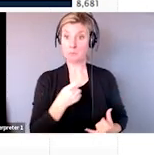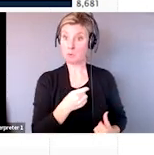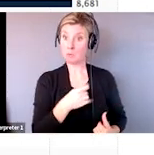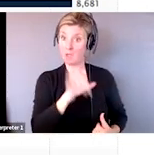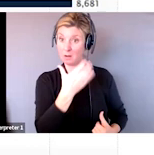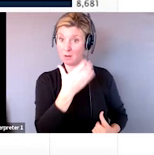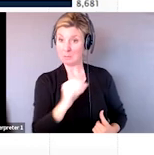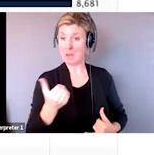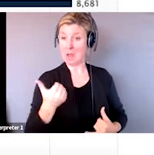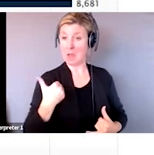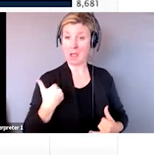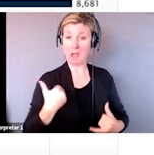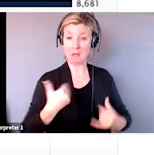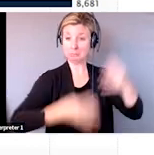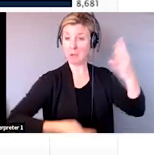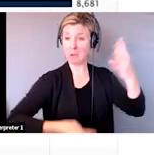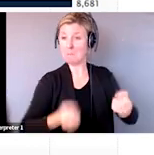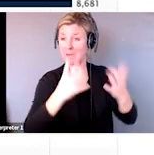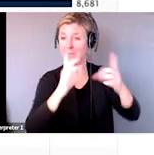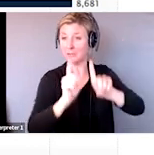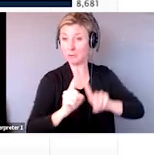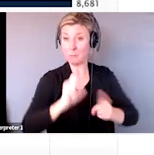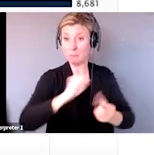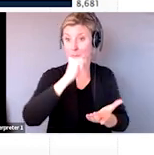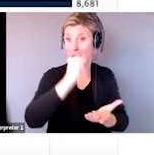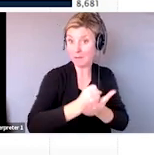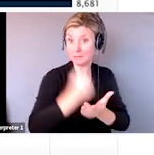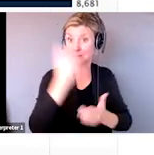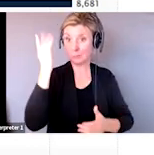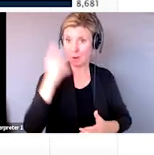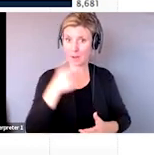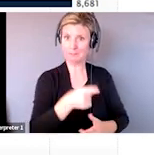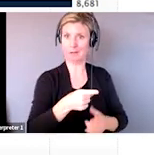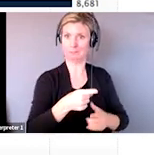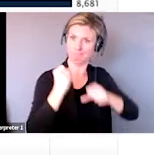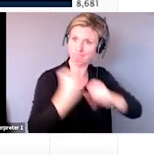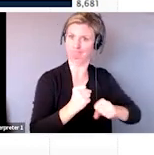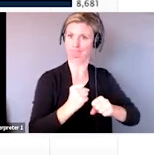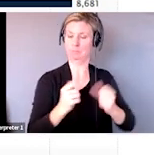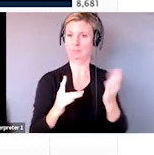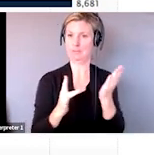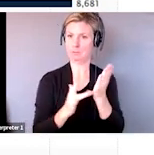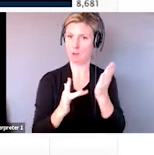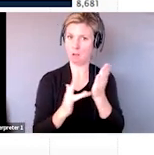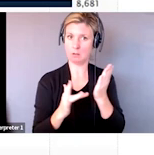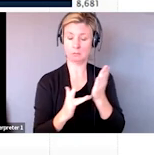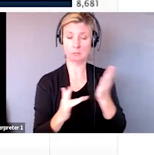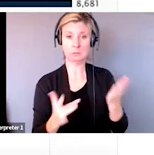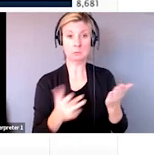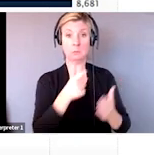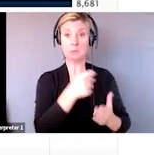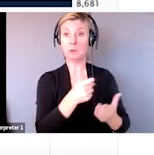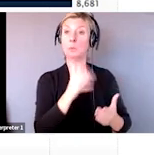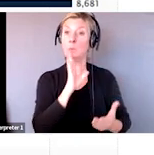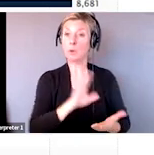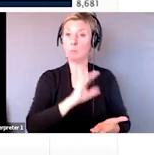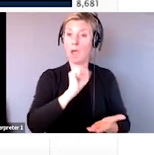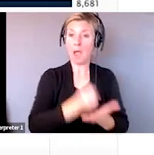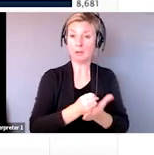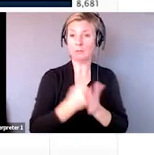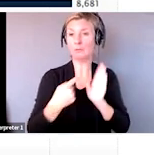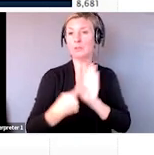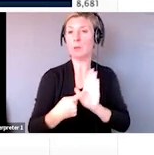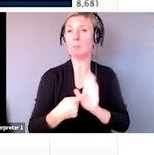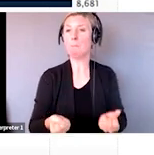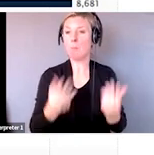many patents. First, it's a very technical area. So they have been patenting things such as multi-camera